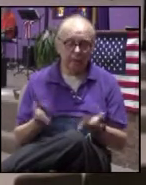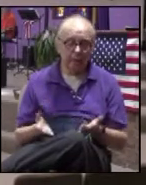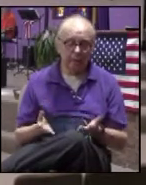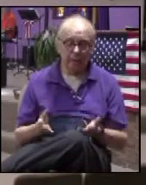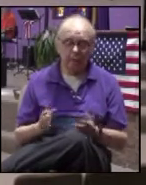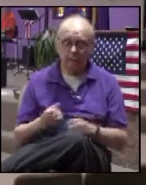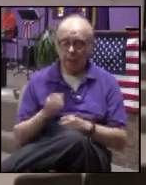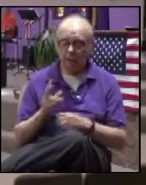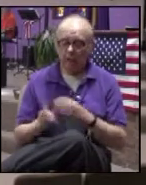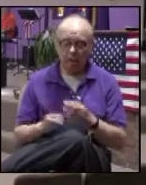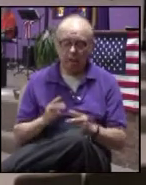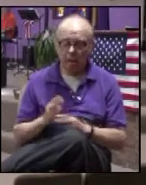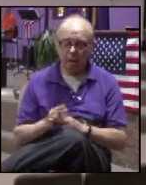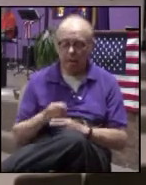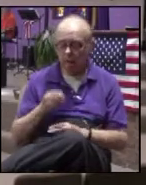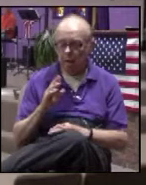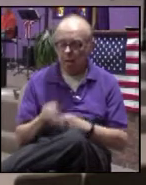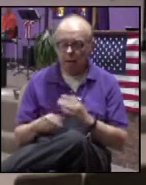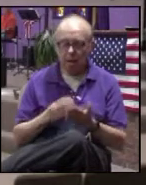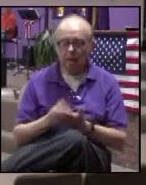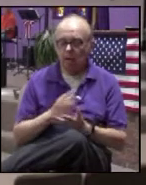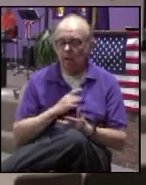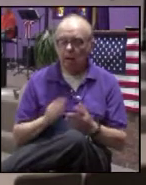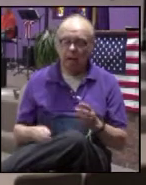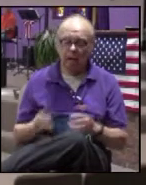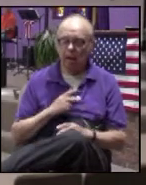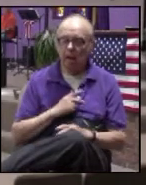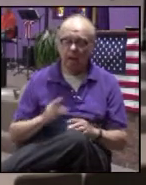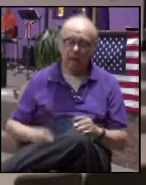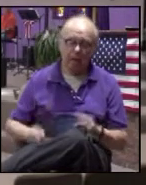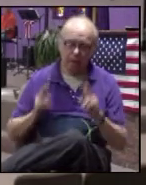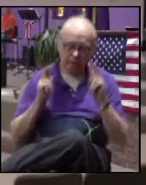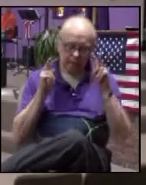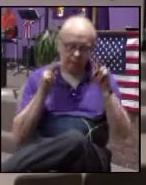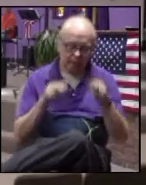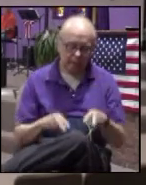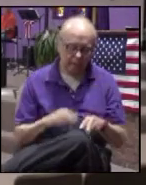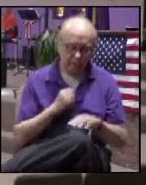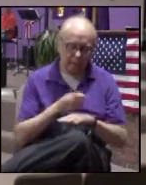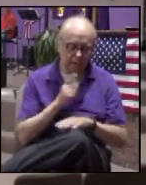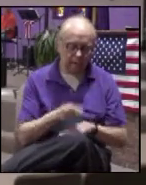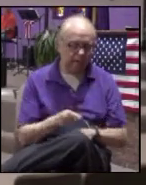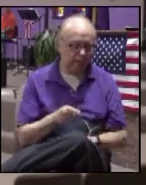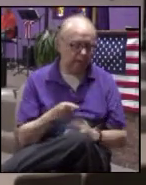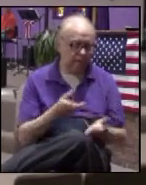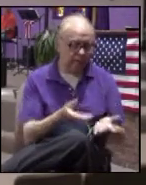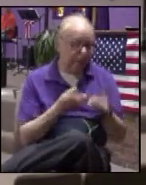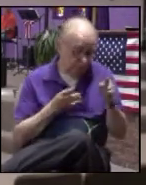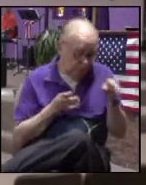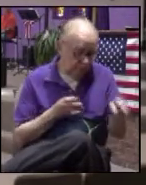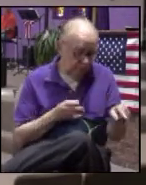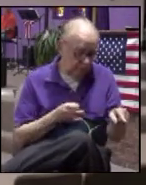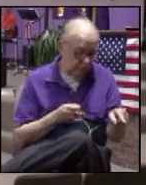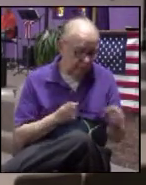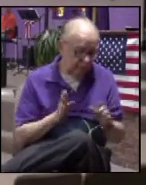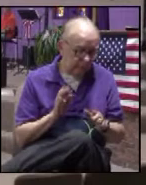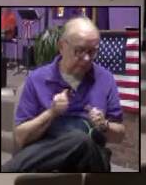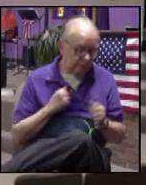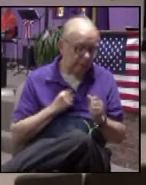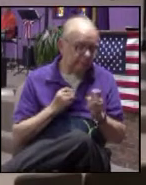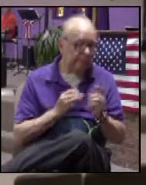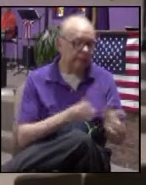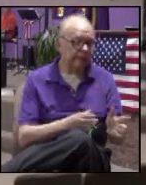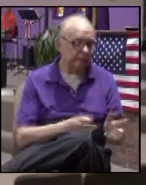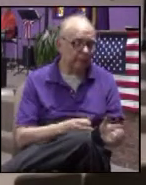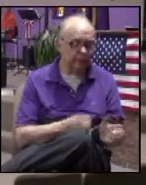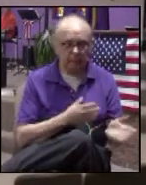of the universe, the God of gods, the Lord of lords, the King of kings, is looking down upon you and saying, I want you to be my disciple.